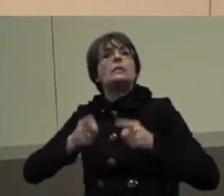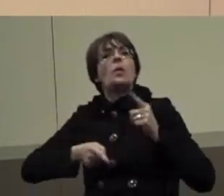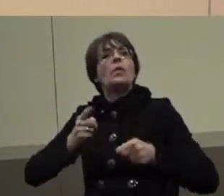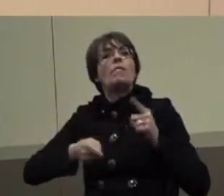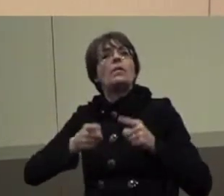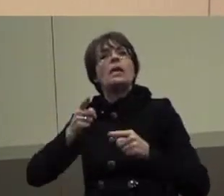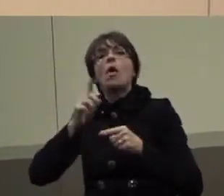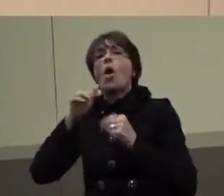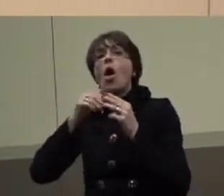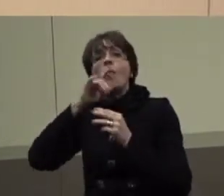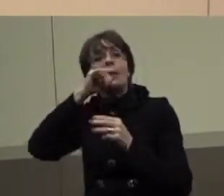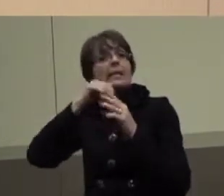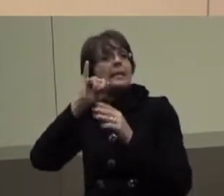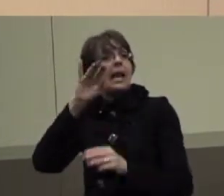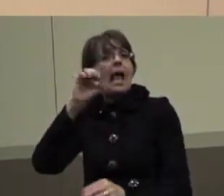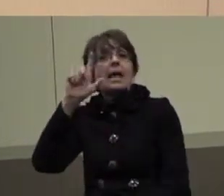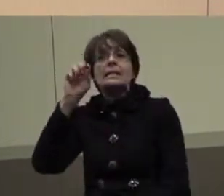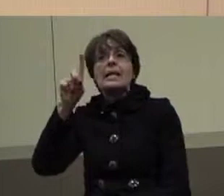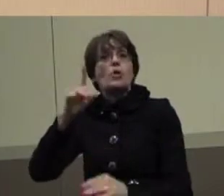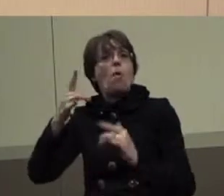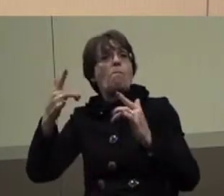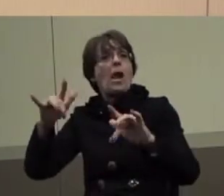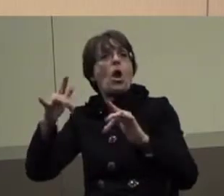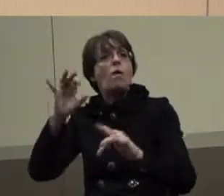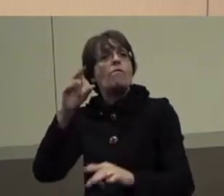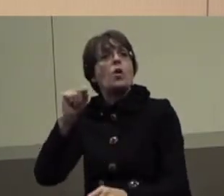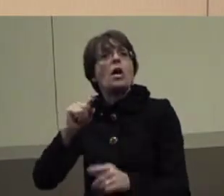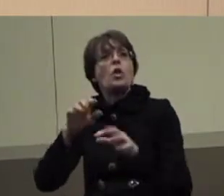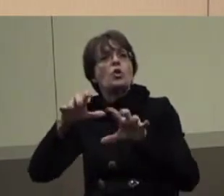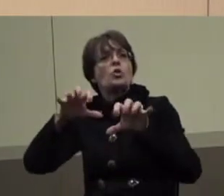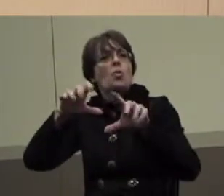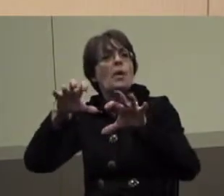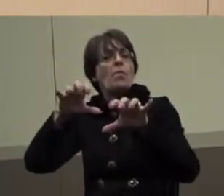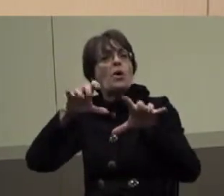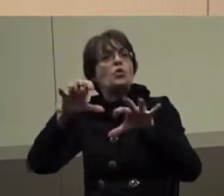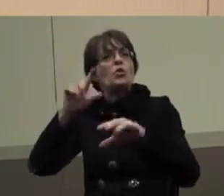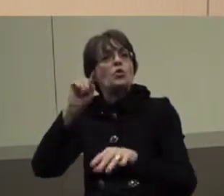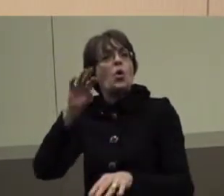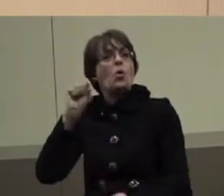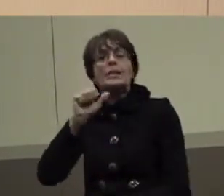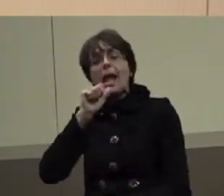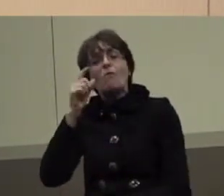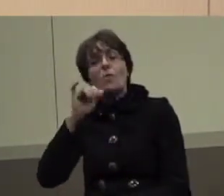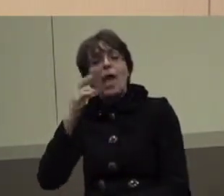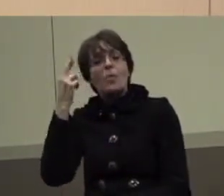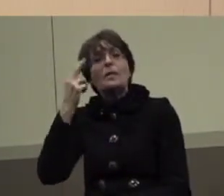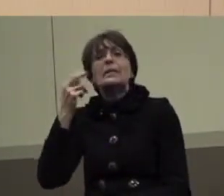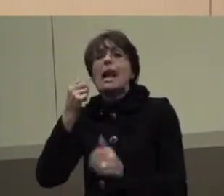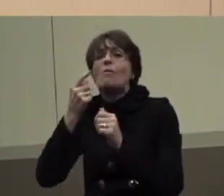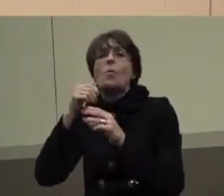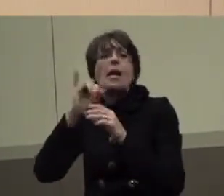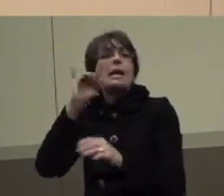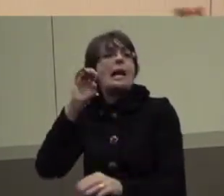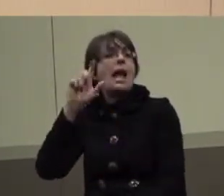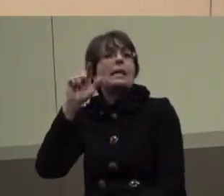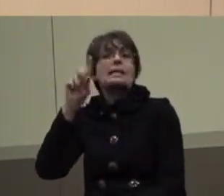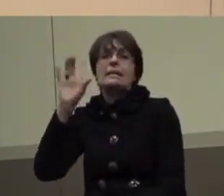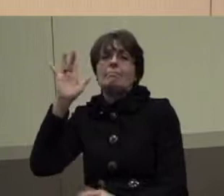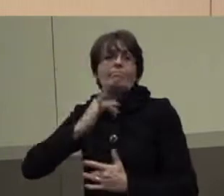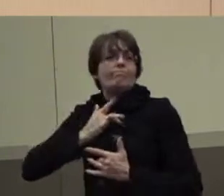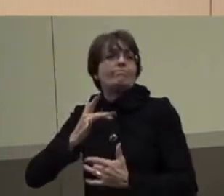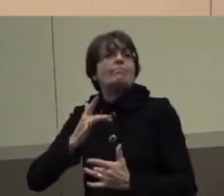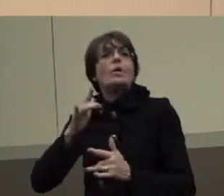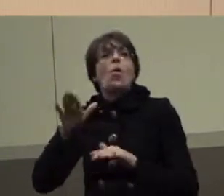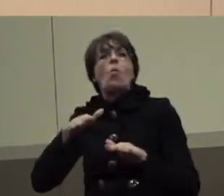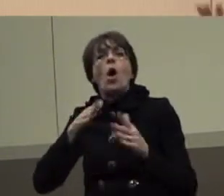in Iceland are barefoot, so they can wiggle their toes. Not for that reason. Everybody in Iceland just walks around barefoot because they trudge